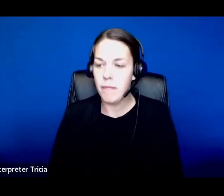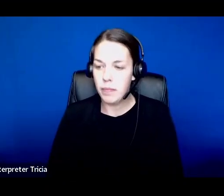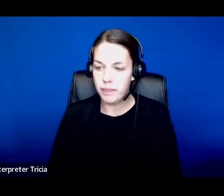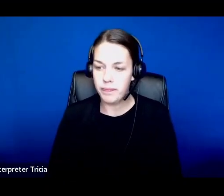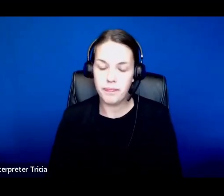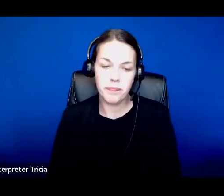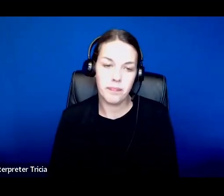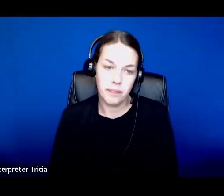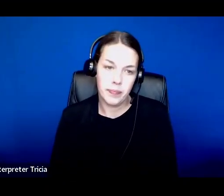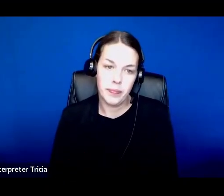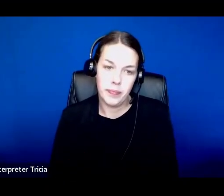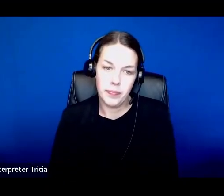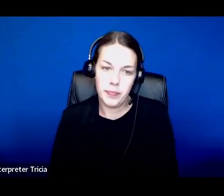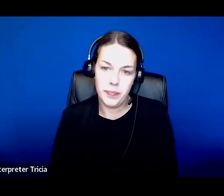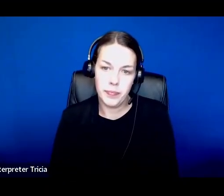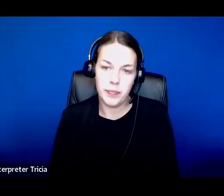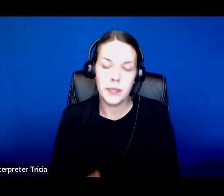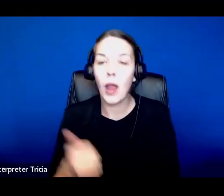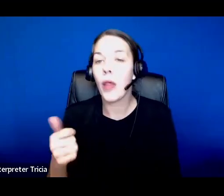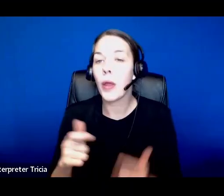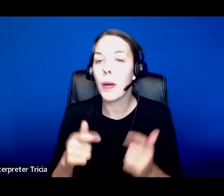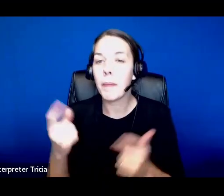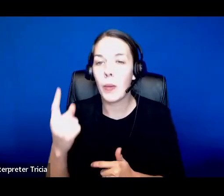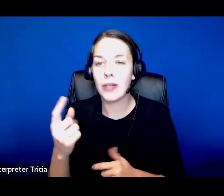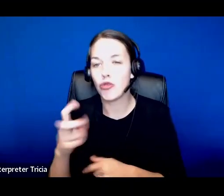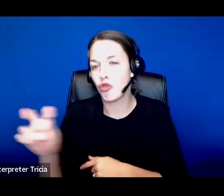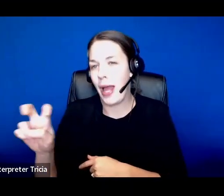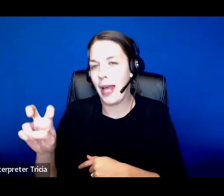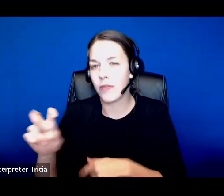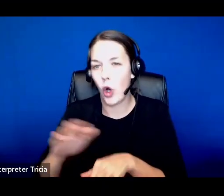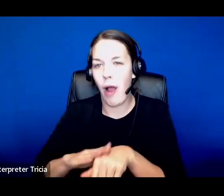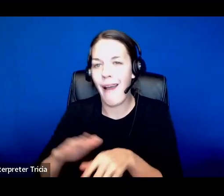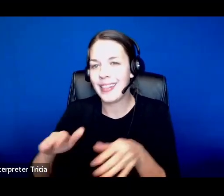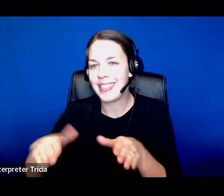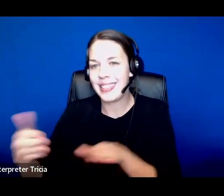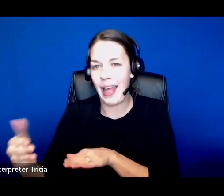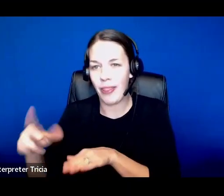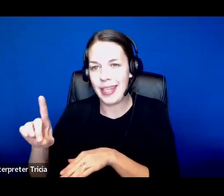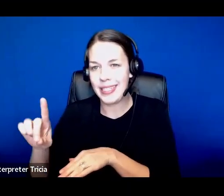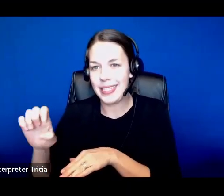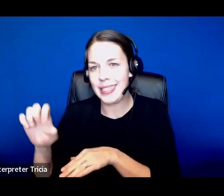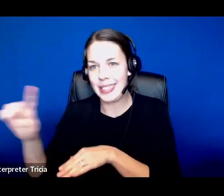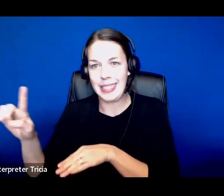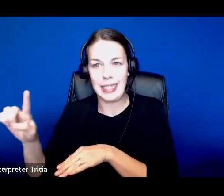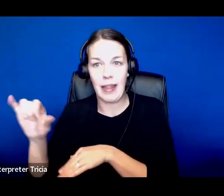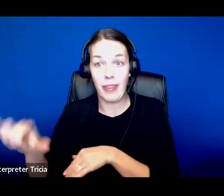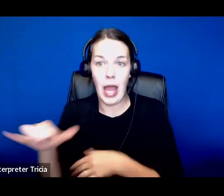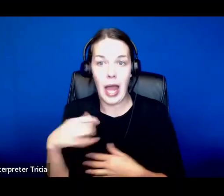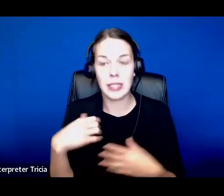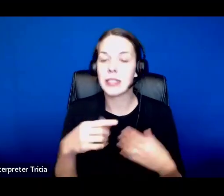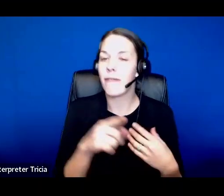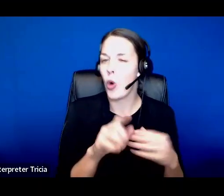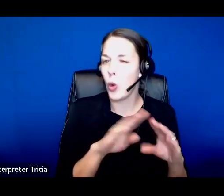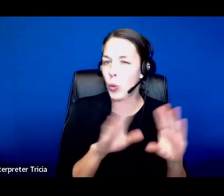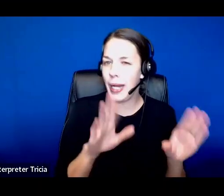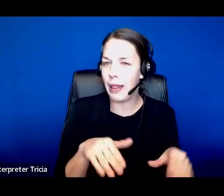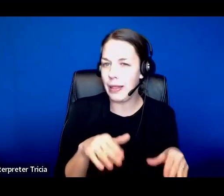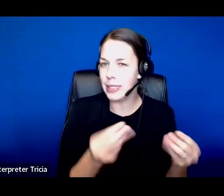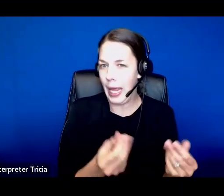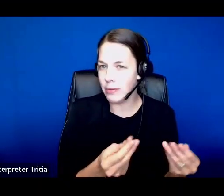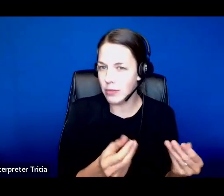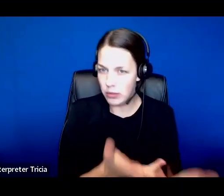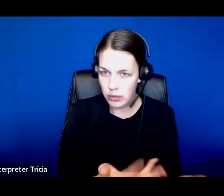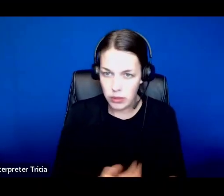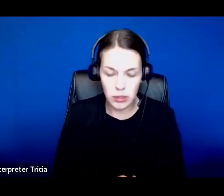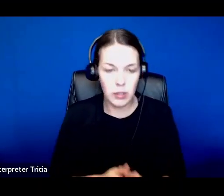But the other big one is the transfer on death deed, and that's used for real estate. So